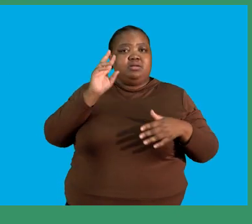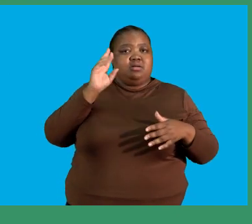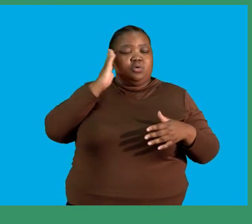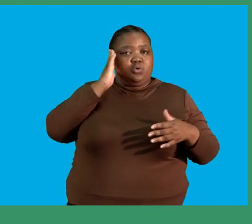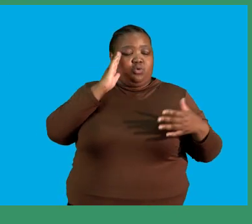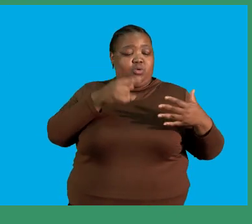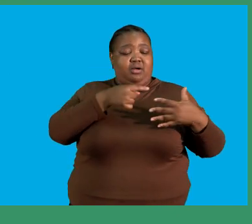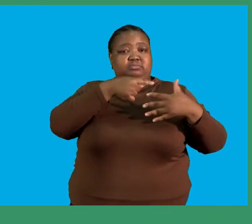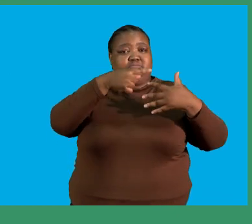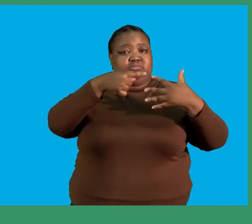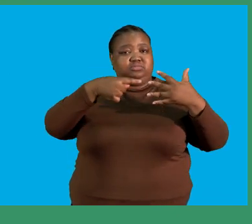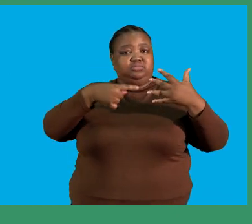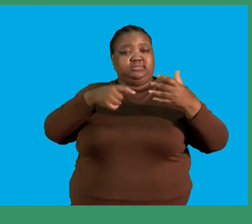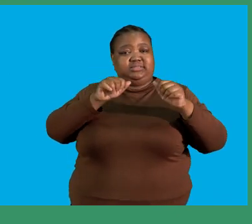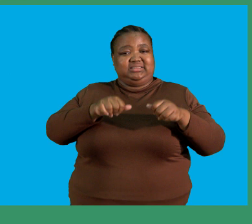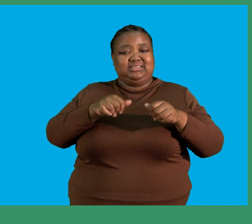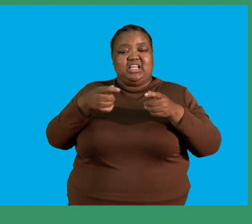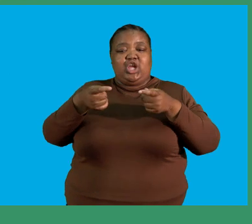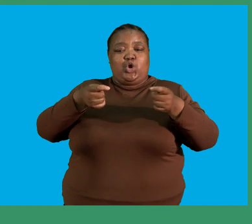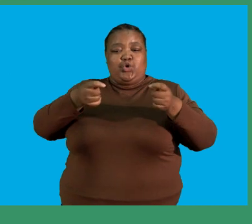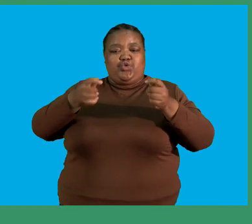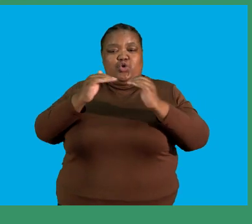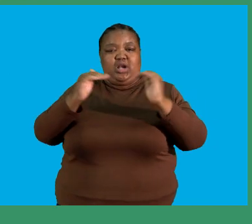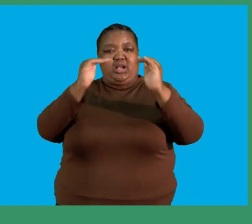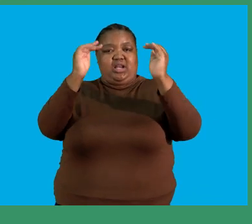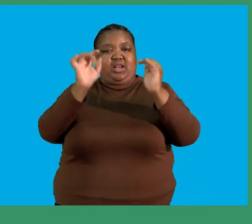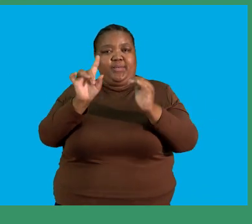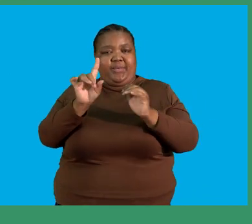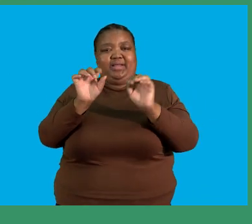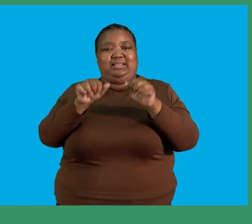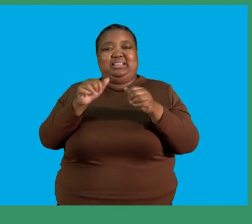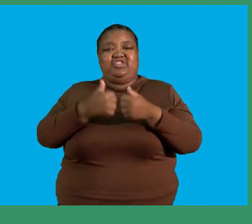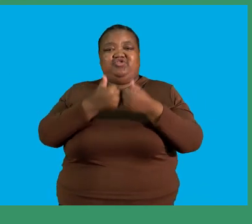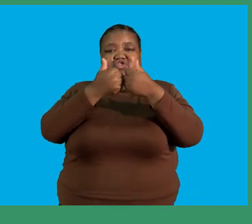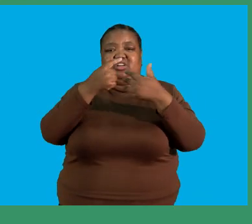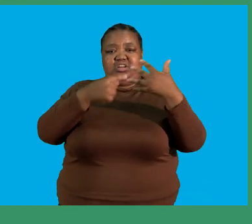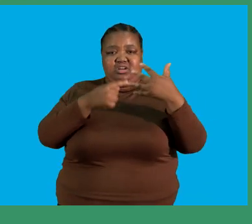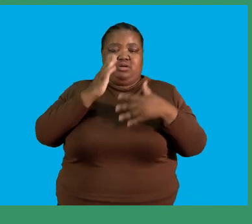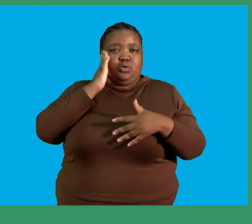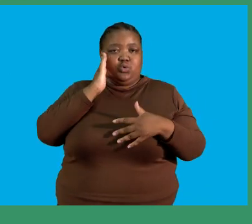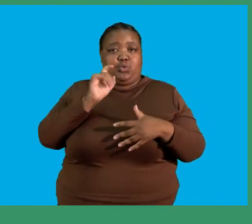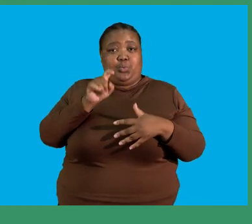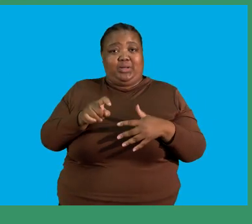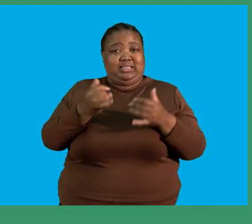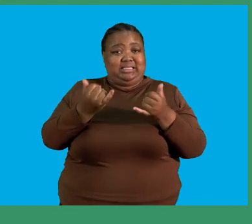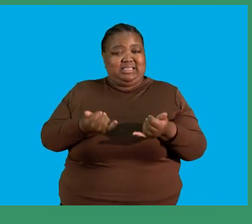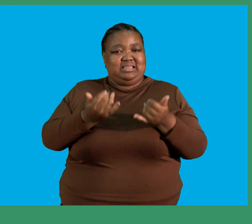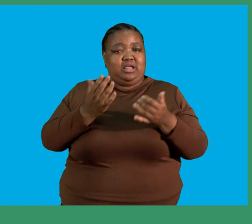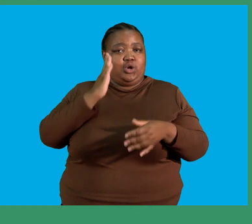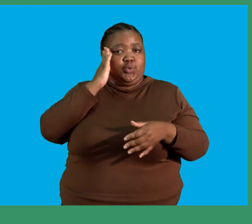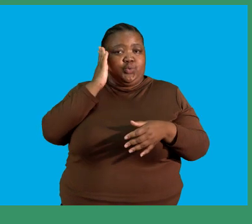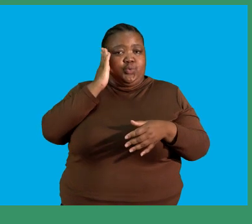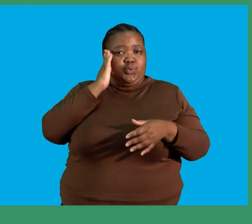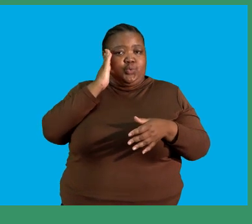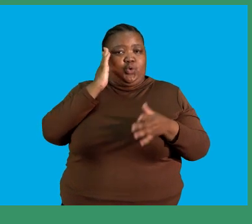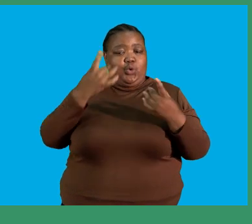as well as the extent of control and the challenges. Now, in this case, you must also know how is it that we